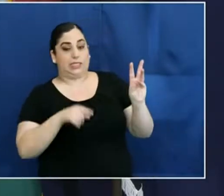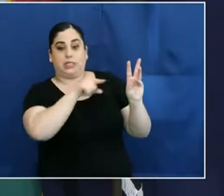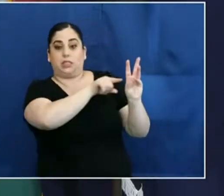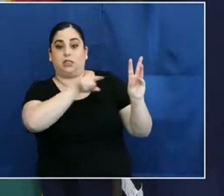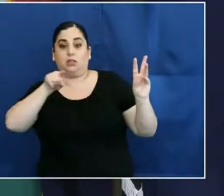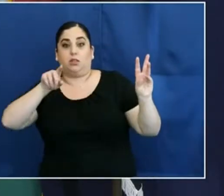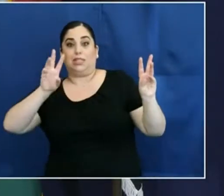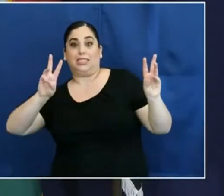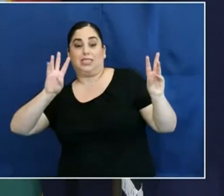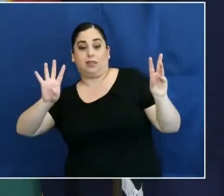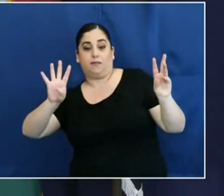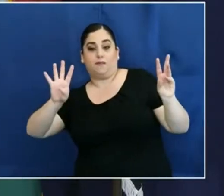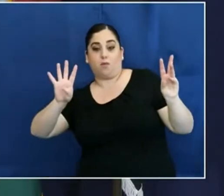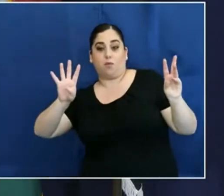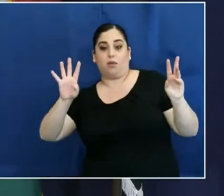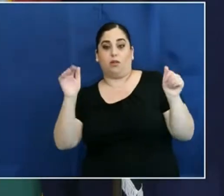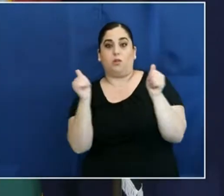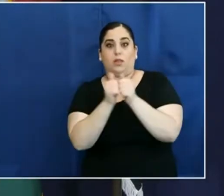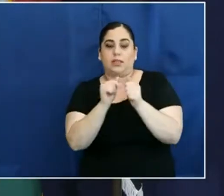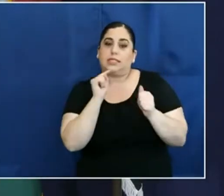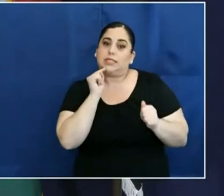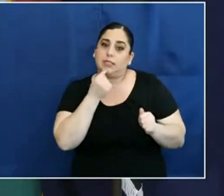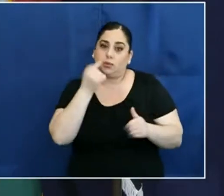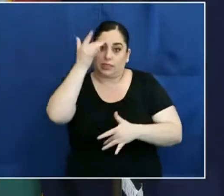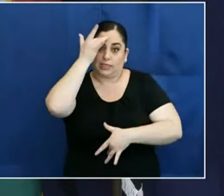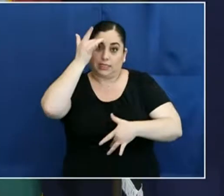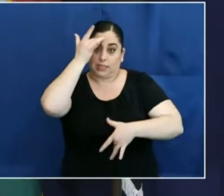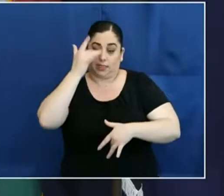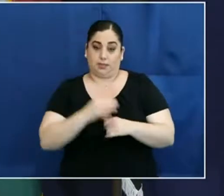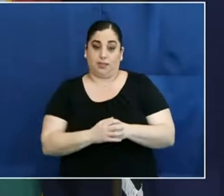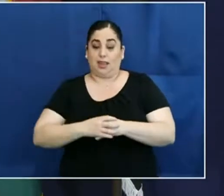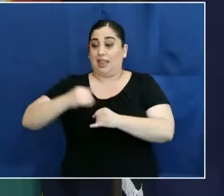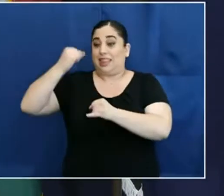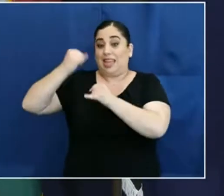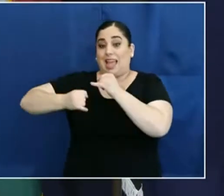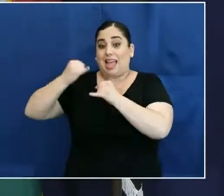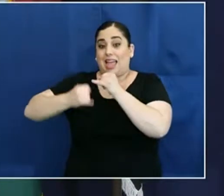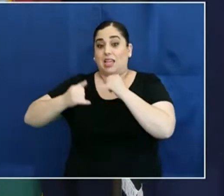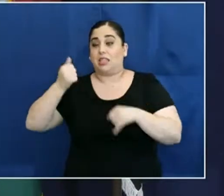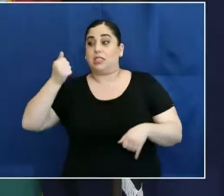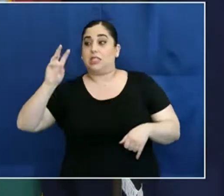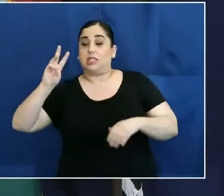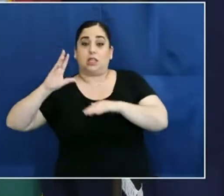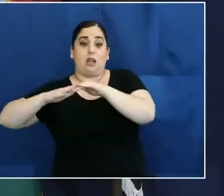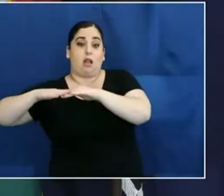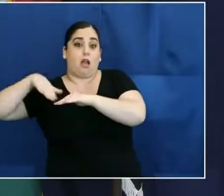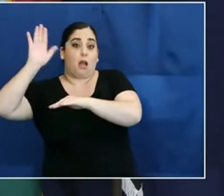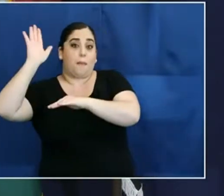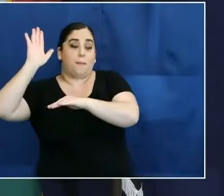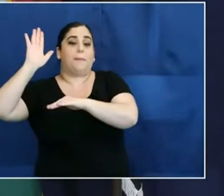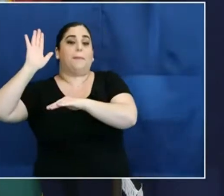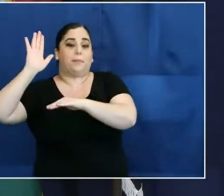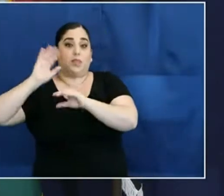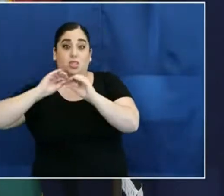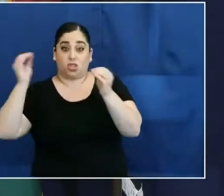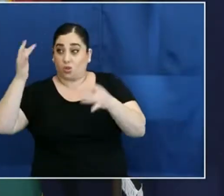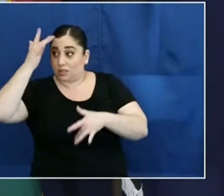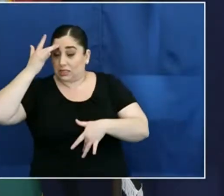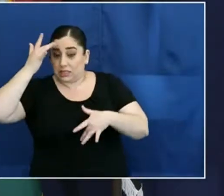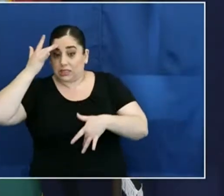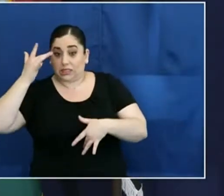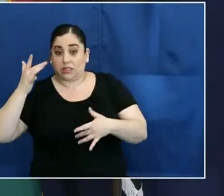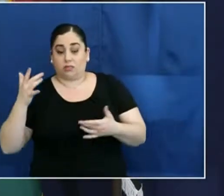be the last group, which is anyone 16 years of age and older. So I don't think that Florida is really doing anything differently than we're